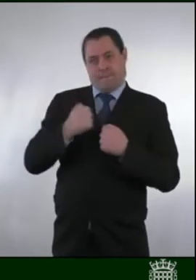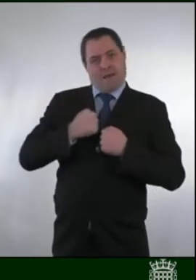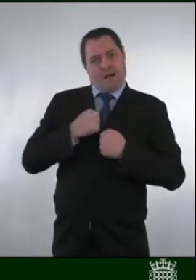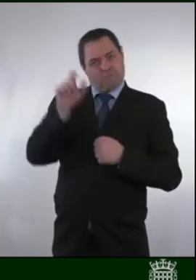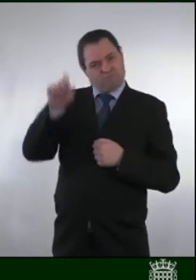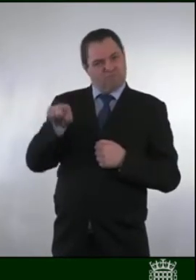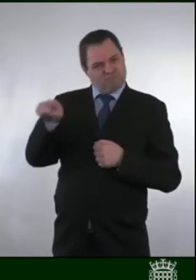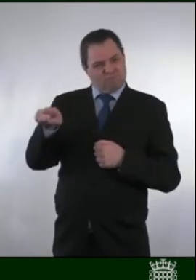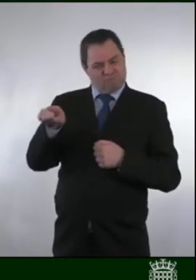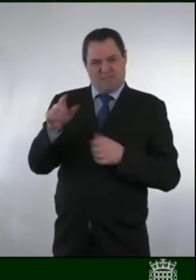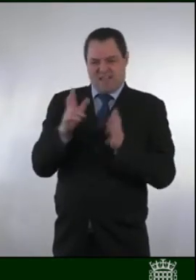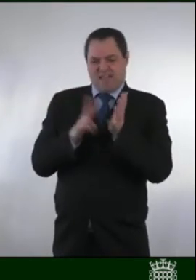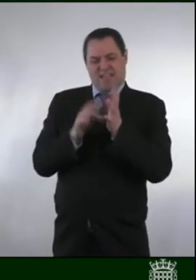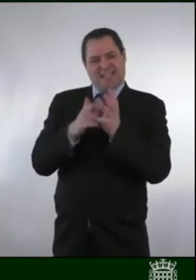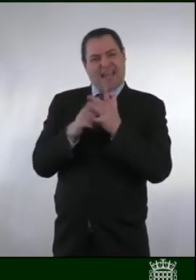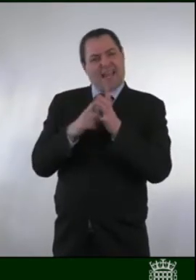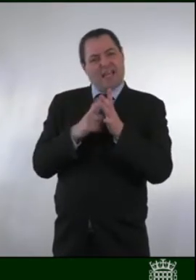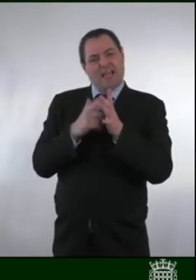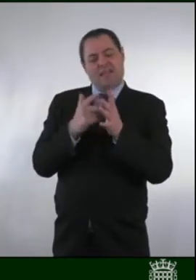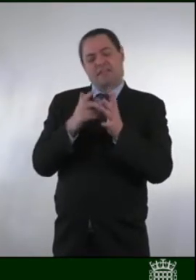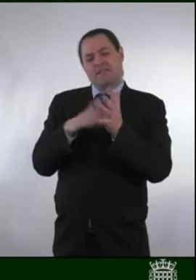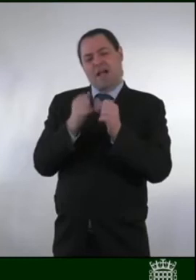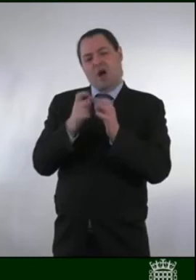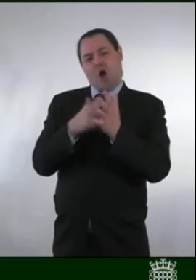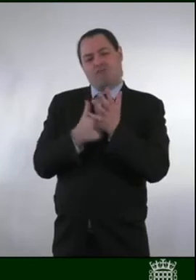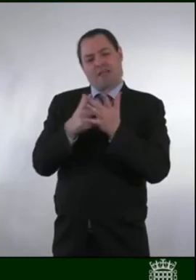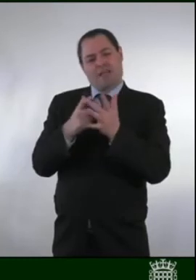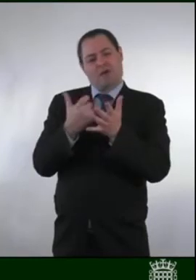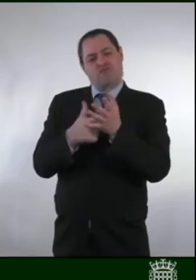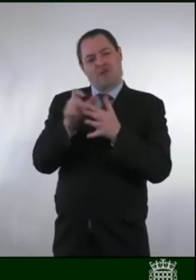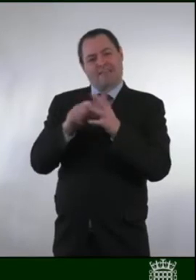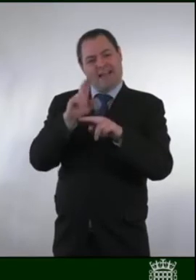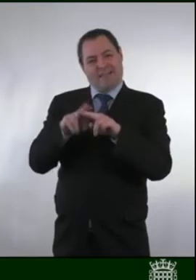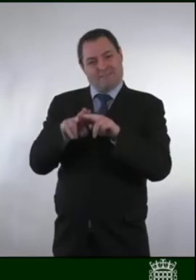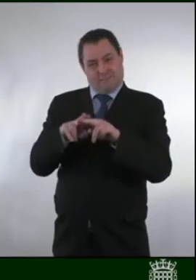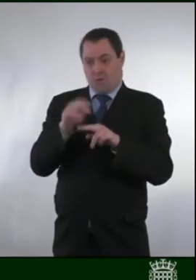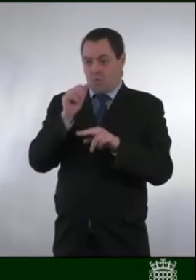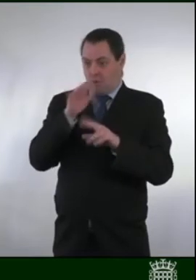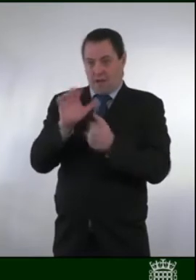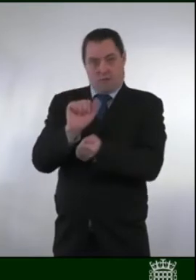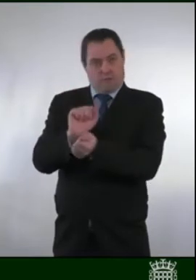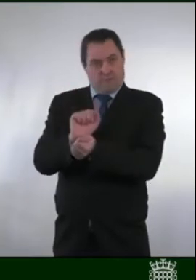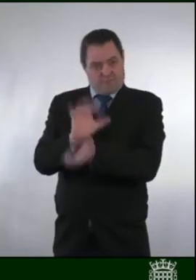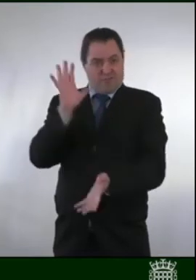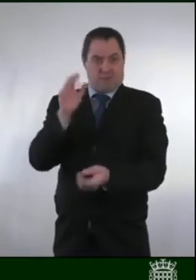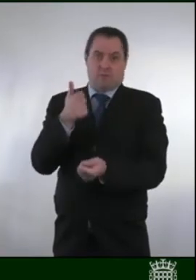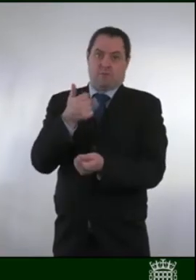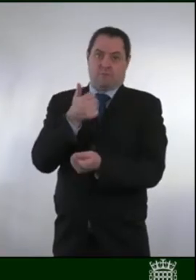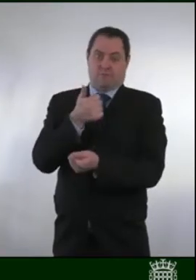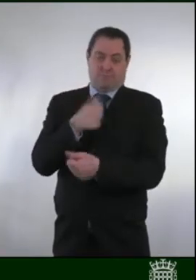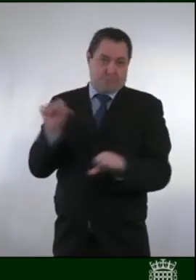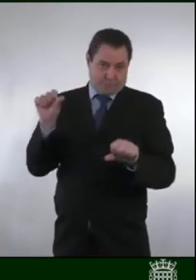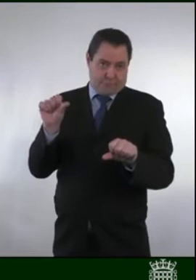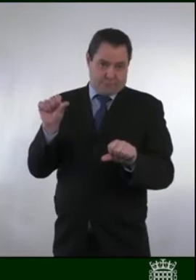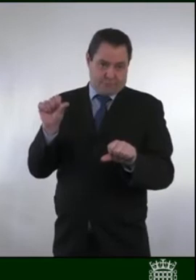Ratcliffe's unjustified 5-year prison sentence will finally come to an end. Could I ask the Prime Minister what assurances